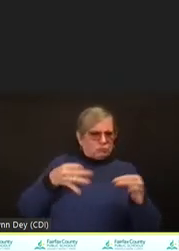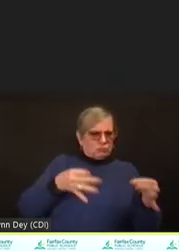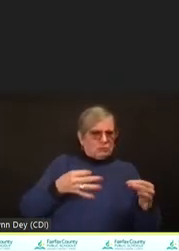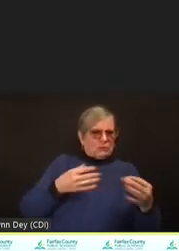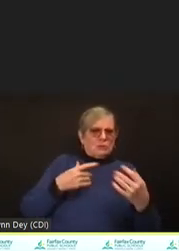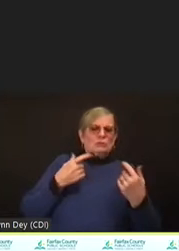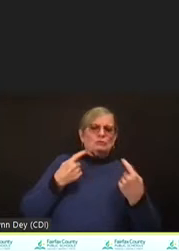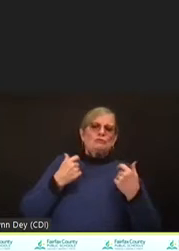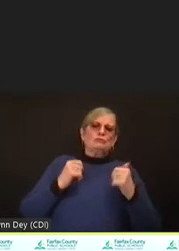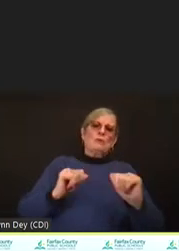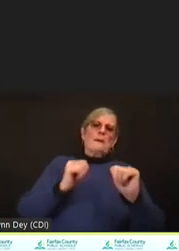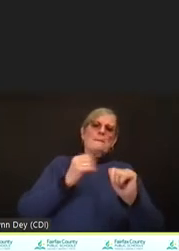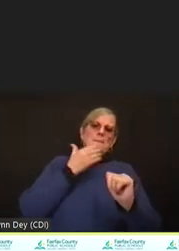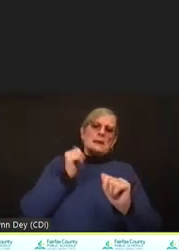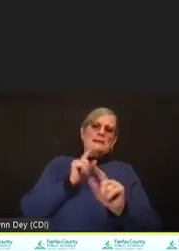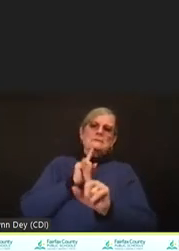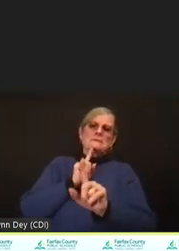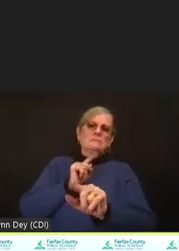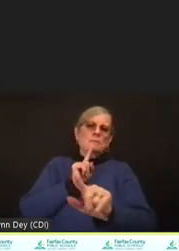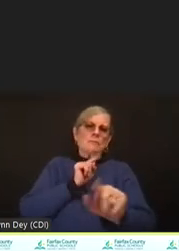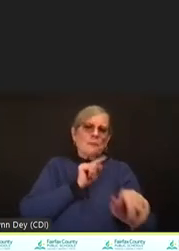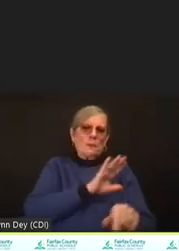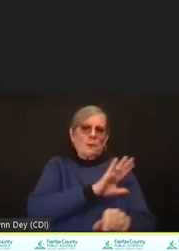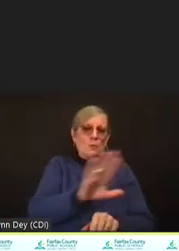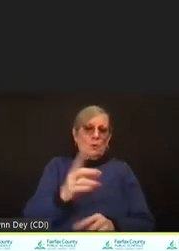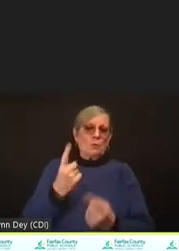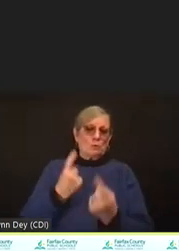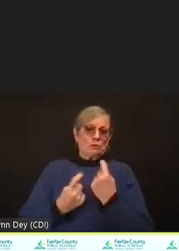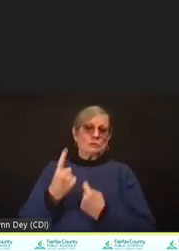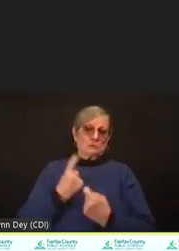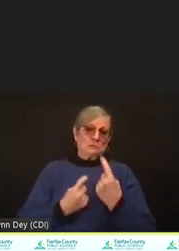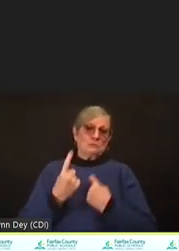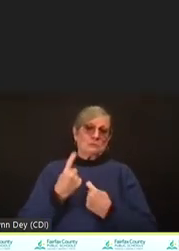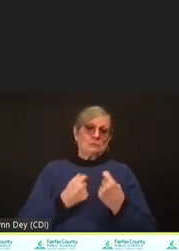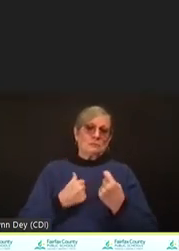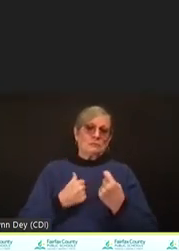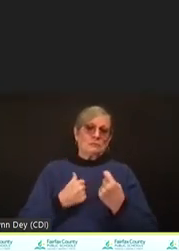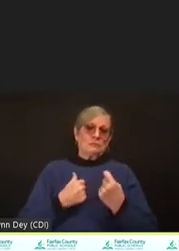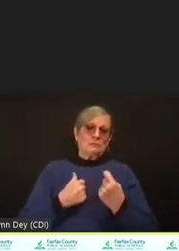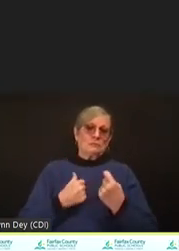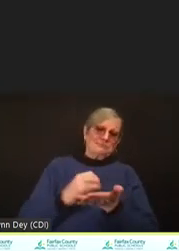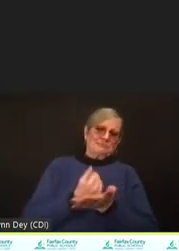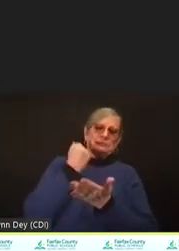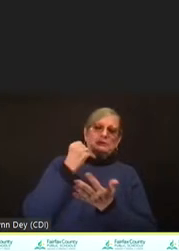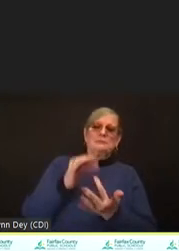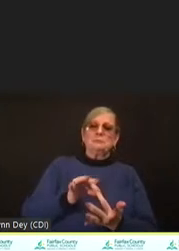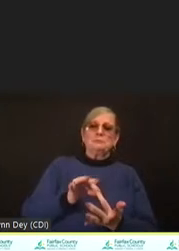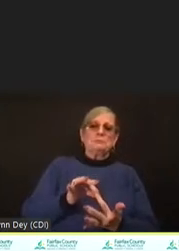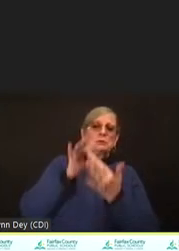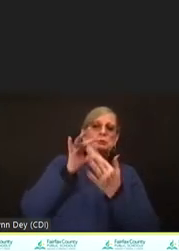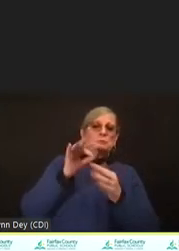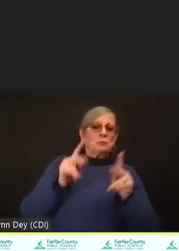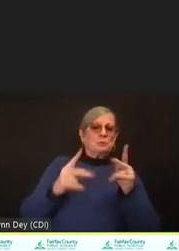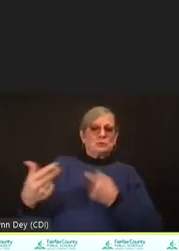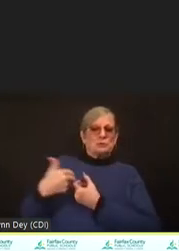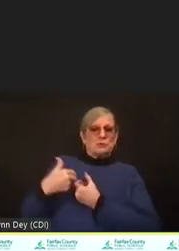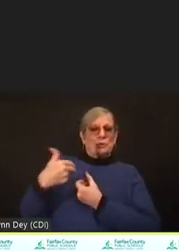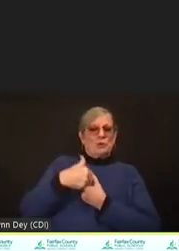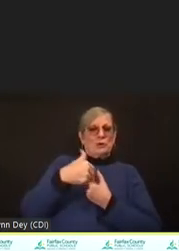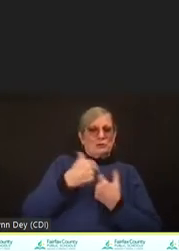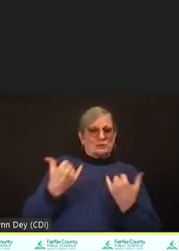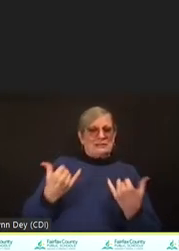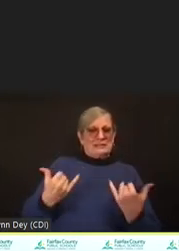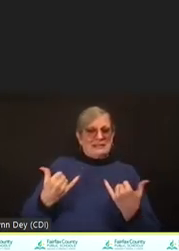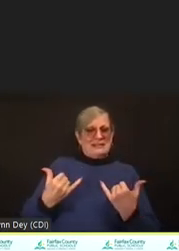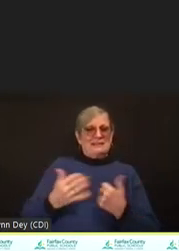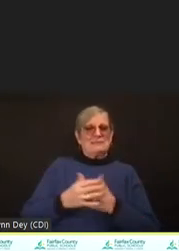ability. I do want to take a moment to tell you about some very special guests that are joining me today. We're going to go over for a few slides